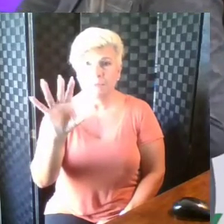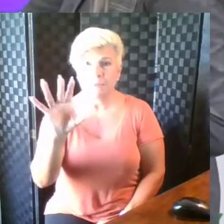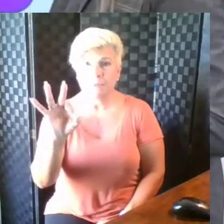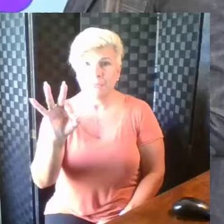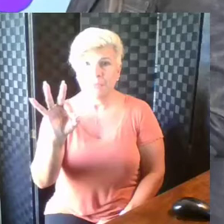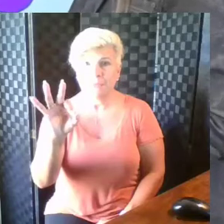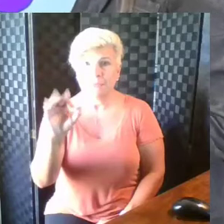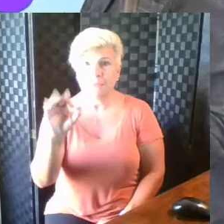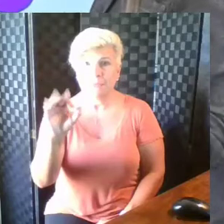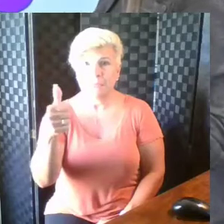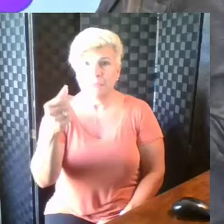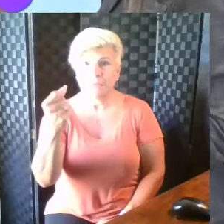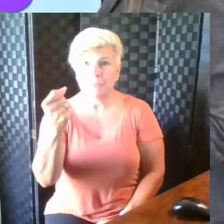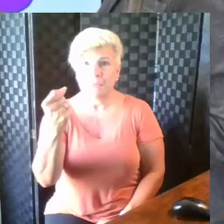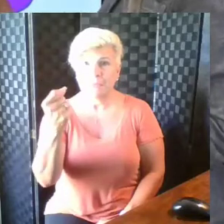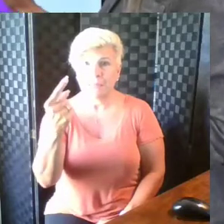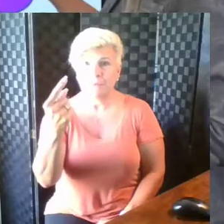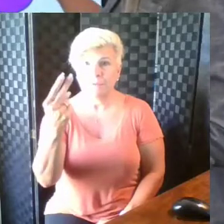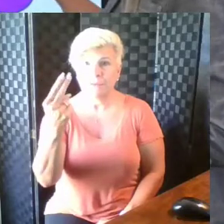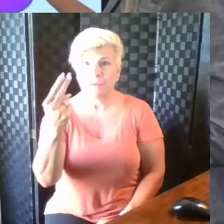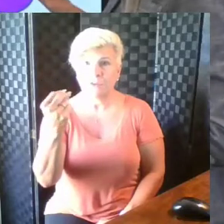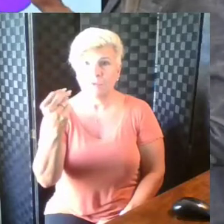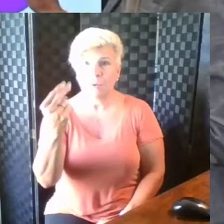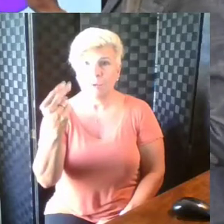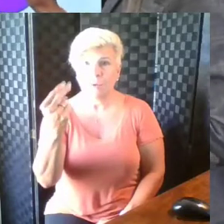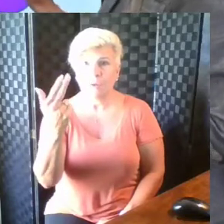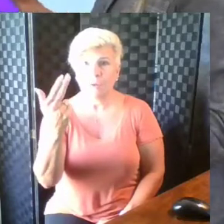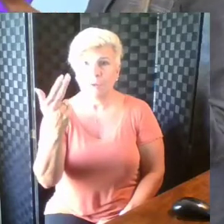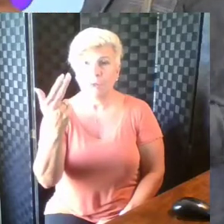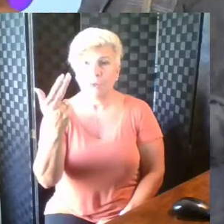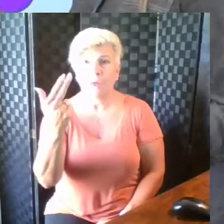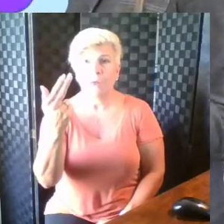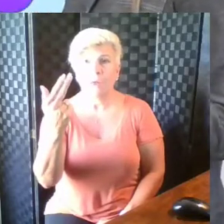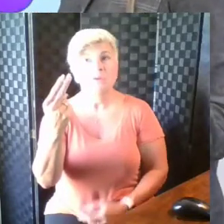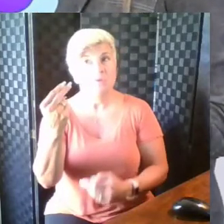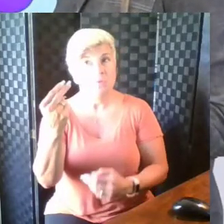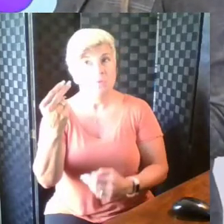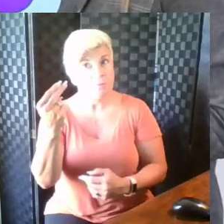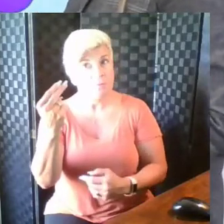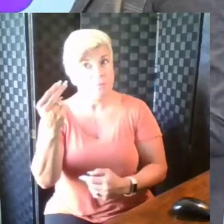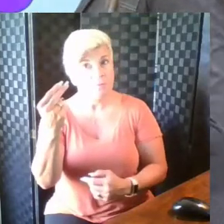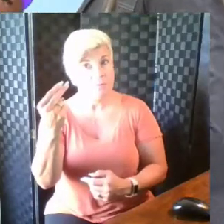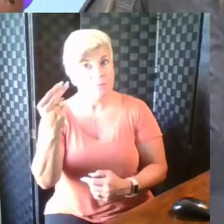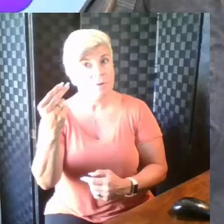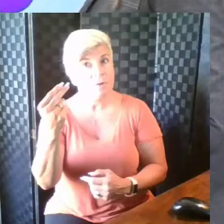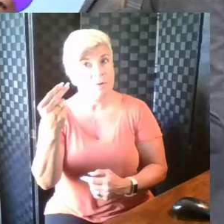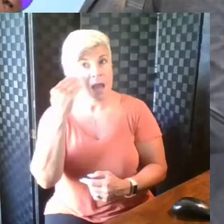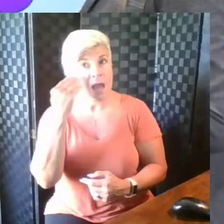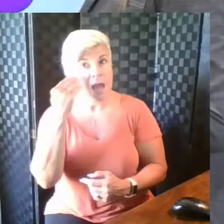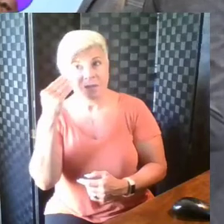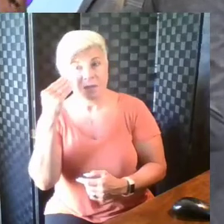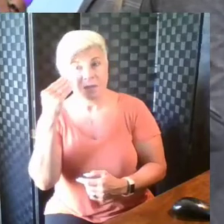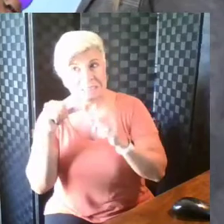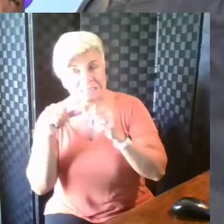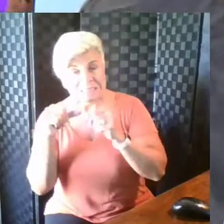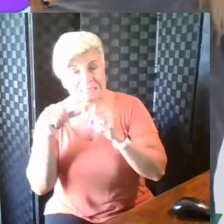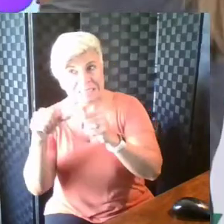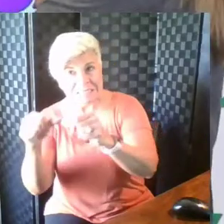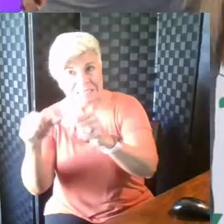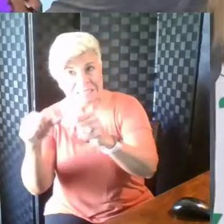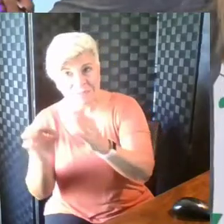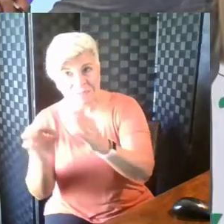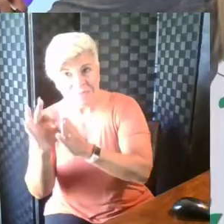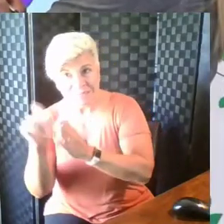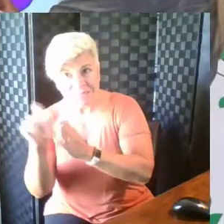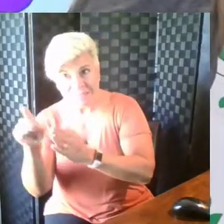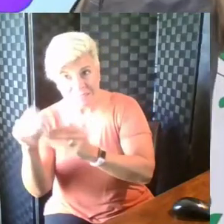8, 9, 10, 11, 12. We already hit 12, so I know that I'm going to keep counting, which